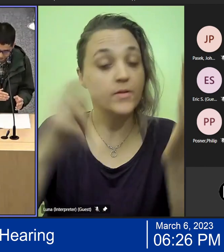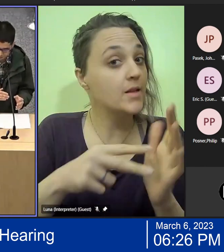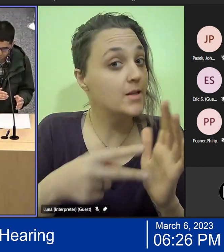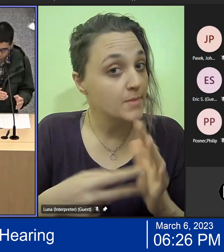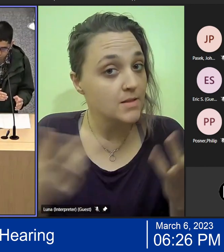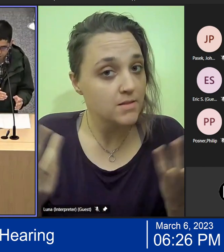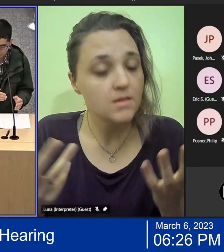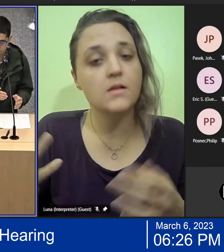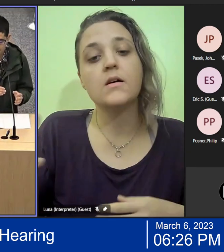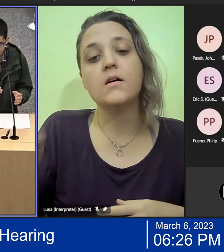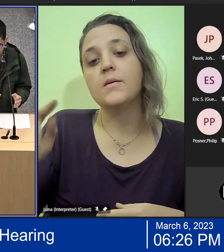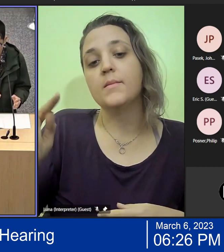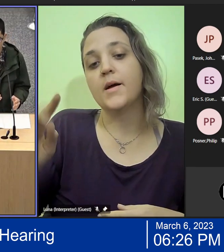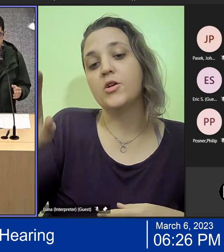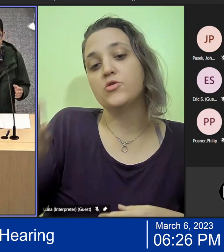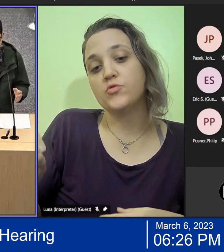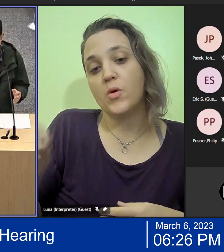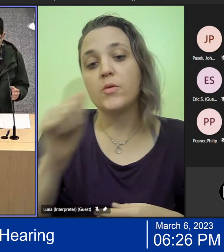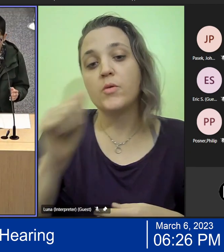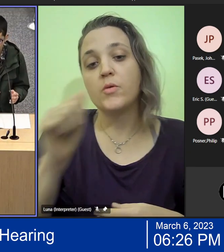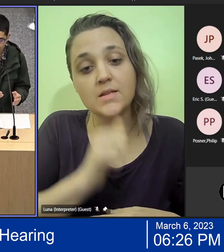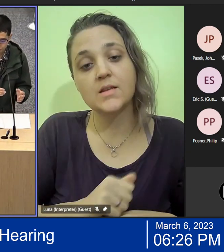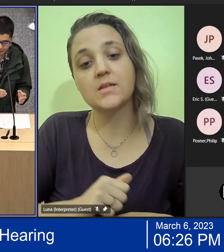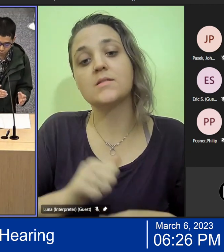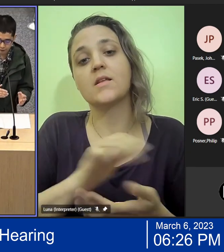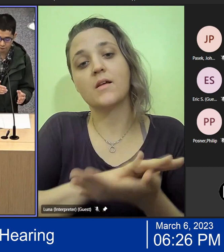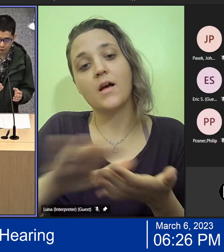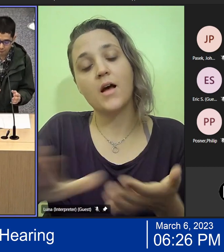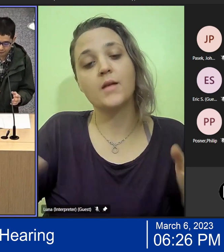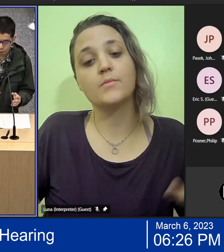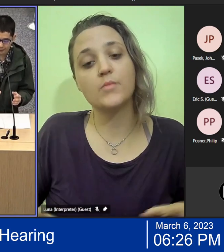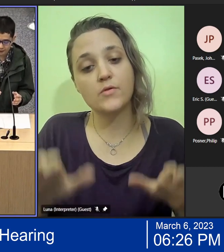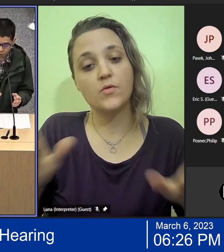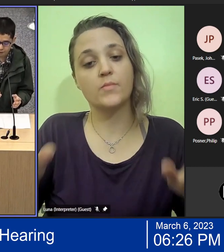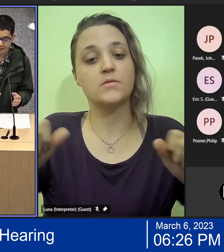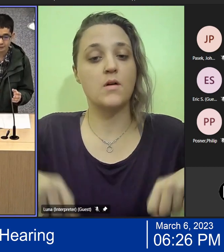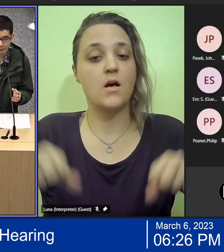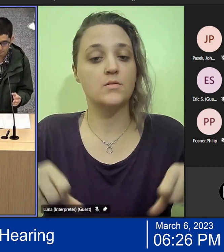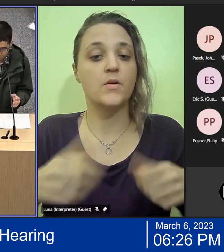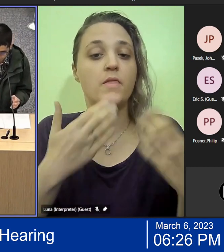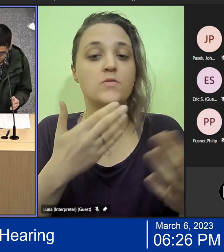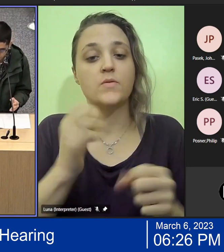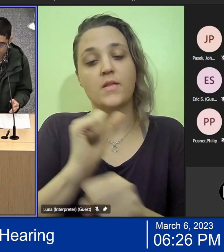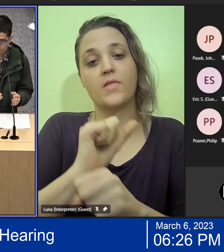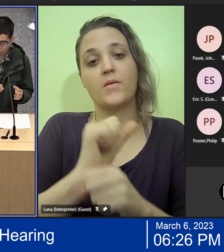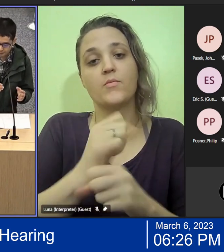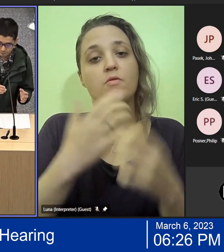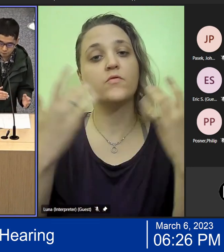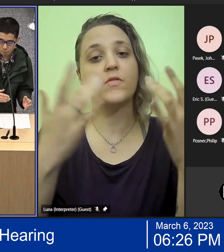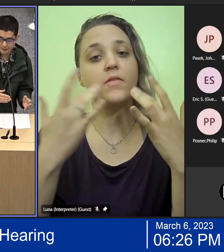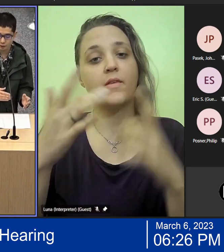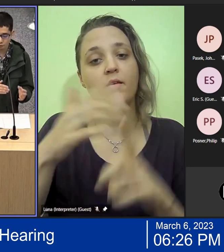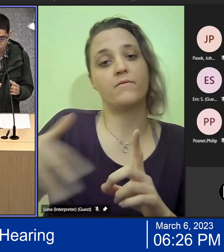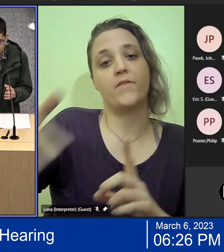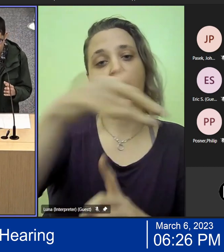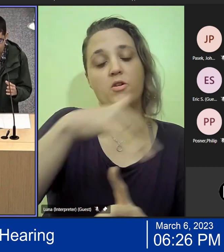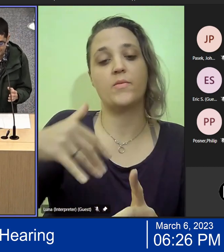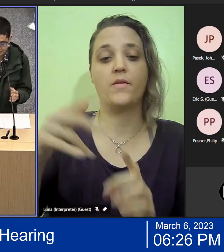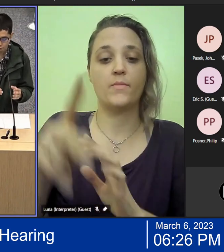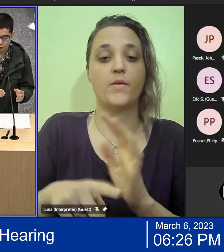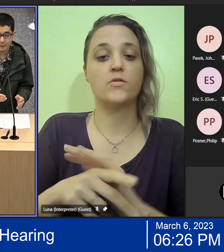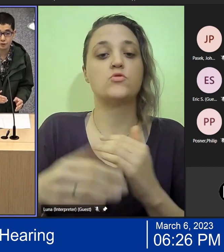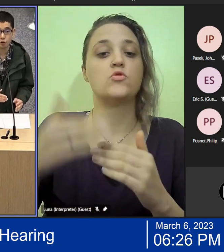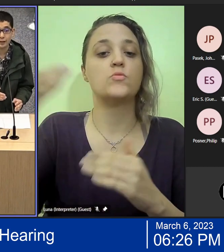overwhelmed. In other words, Metro resilient and kind performance was possible thanks to the labor-friendly work environment or occasional